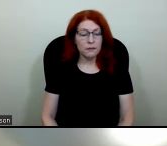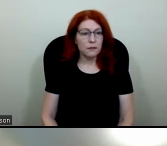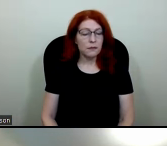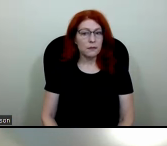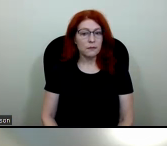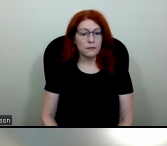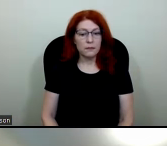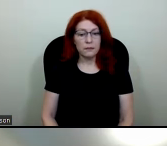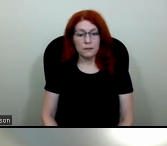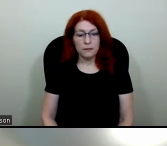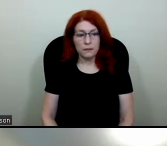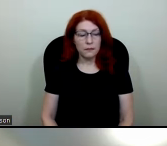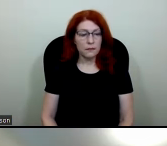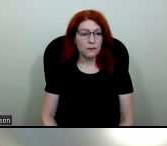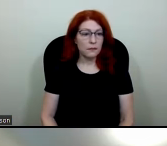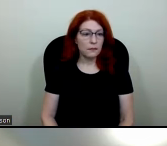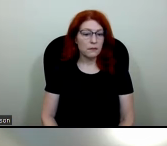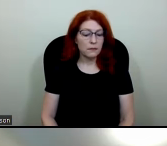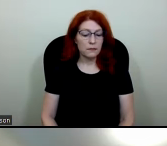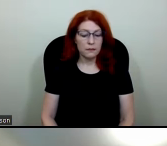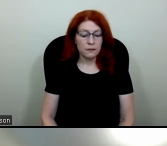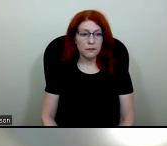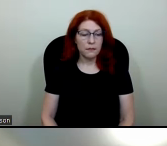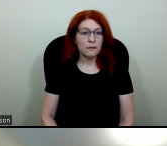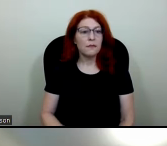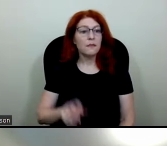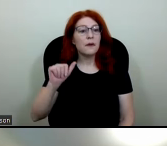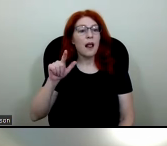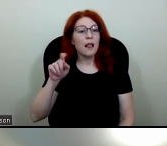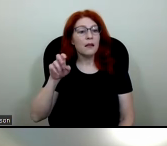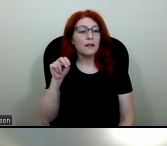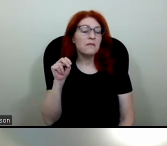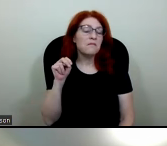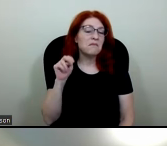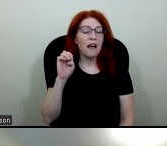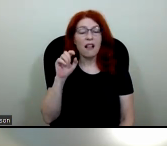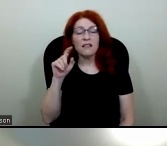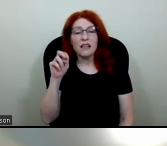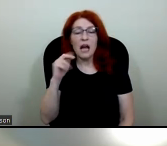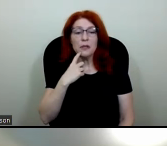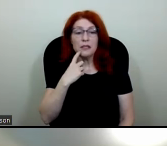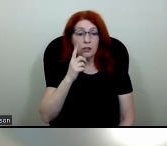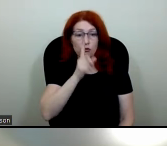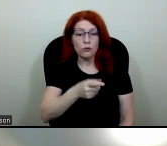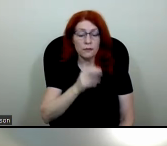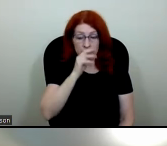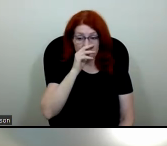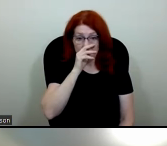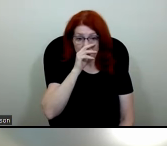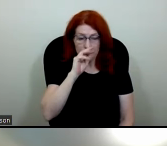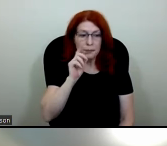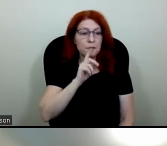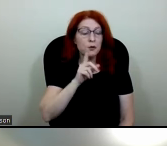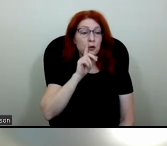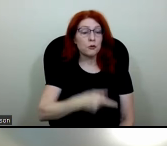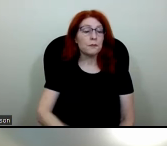Okay. All right. This is Elton. I would say true. Okay, Alton